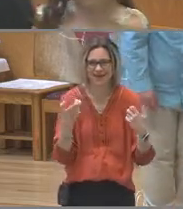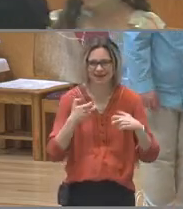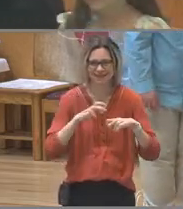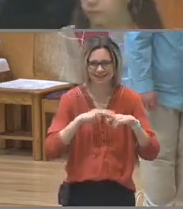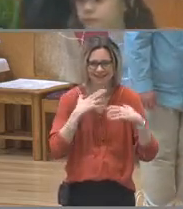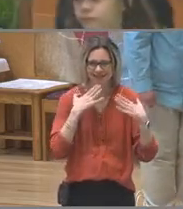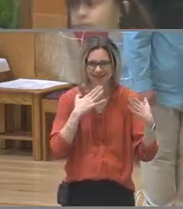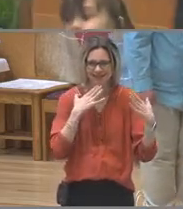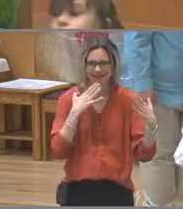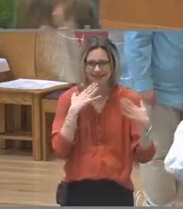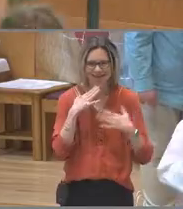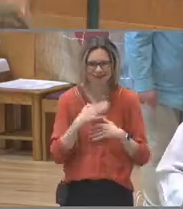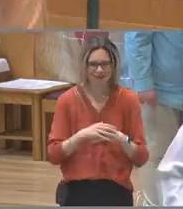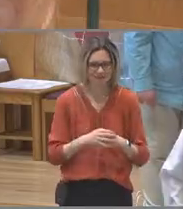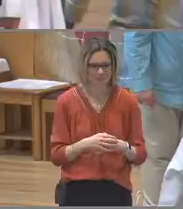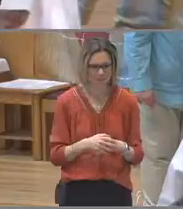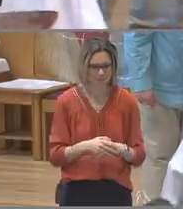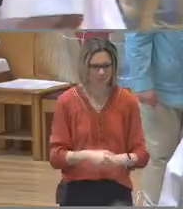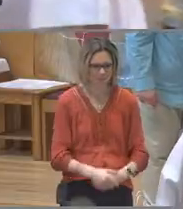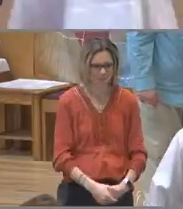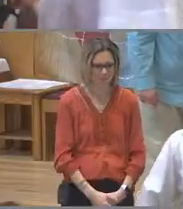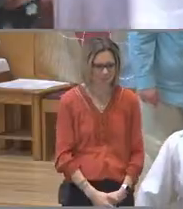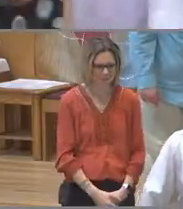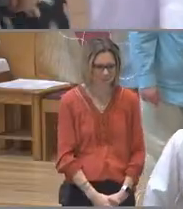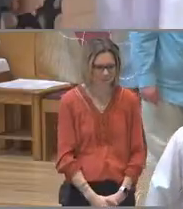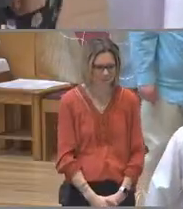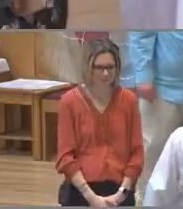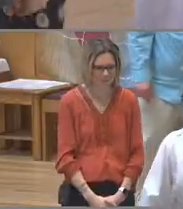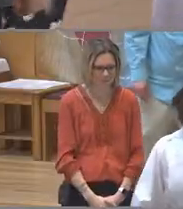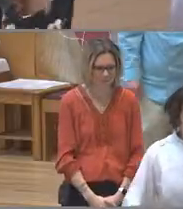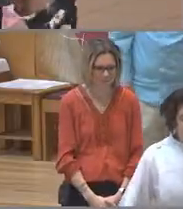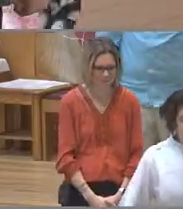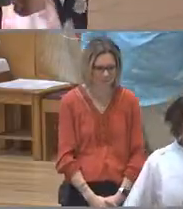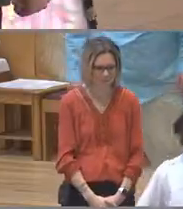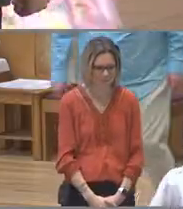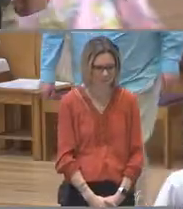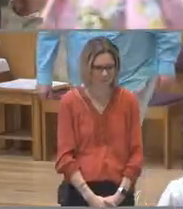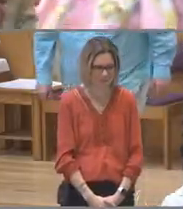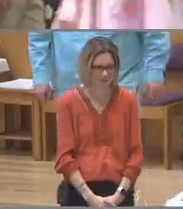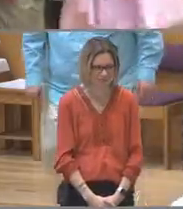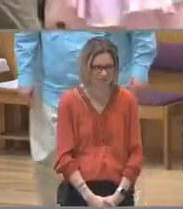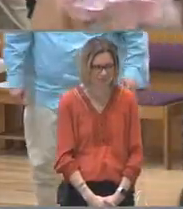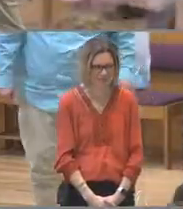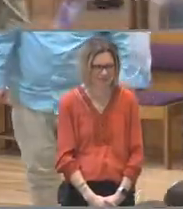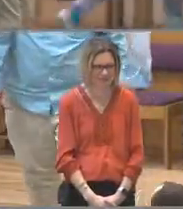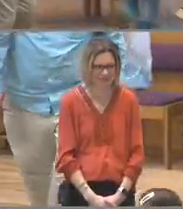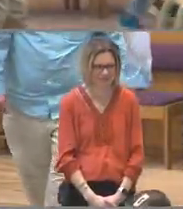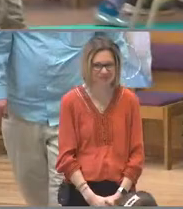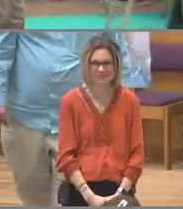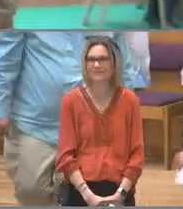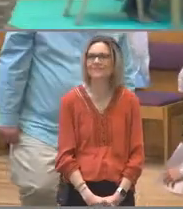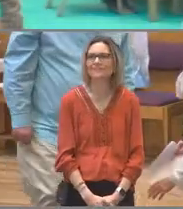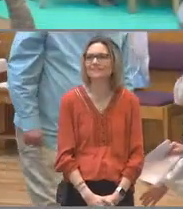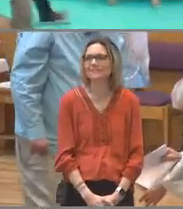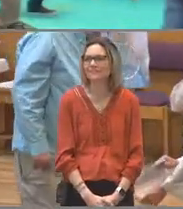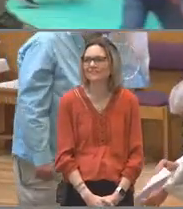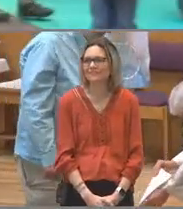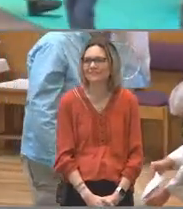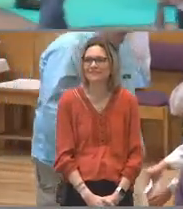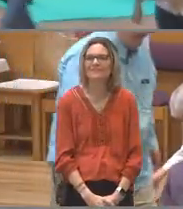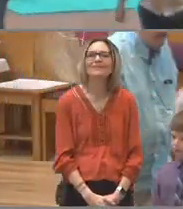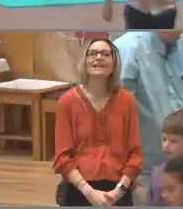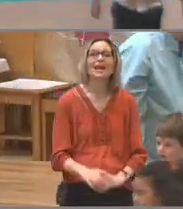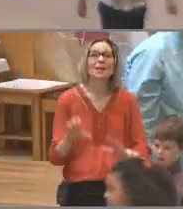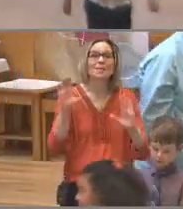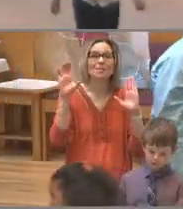and thank you for being here. This looks like my friend. Okay. Oh, that's your friend. There's a picture here that Asher